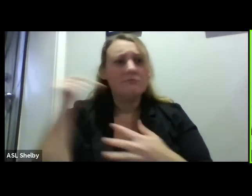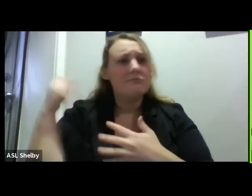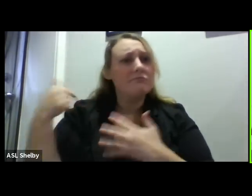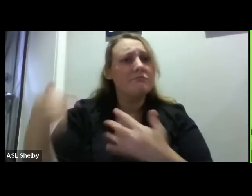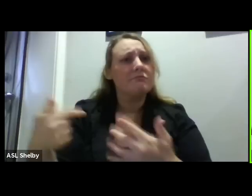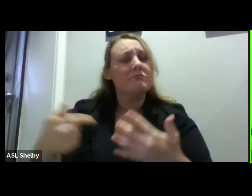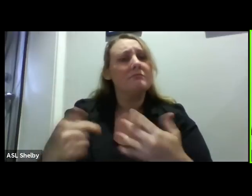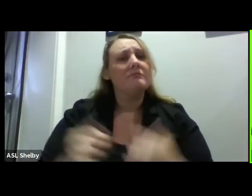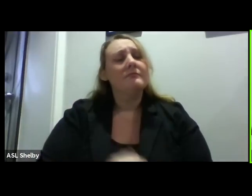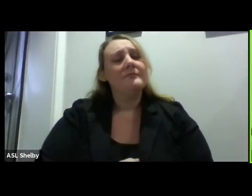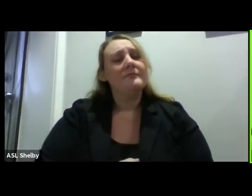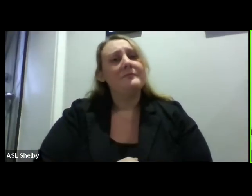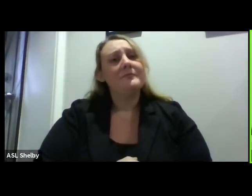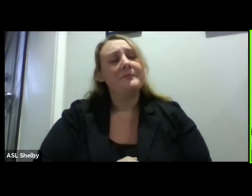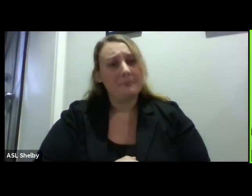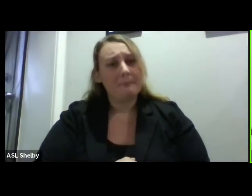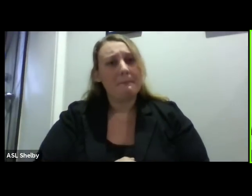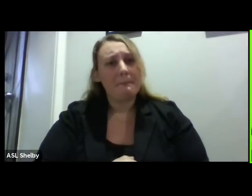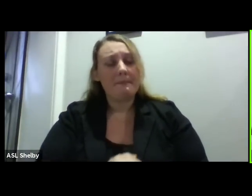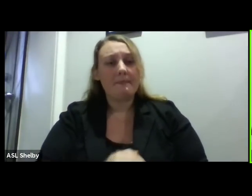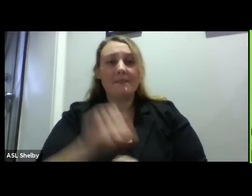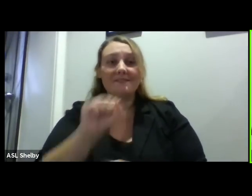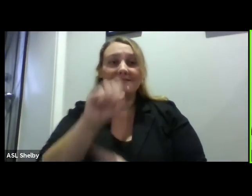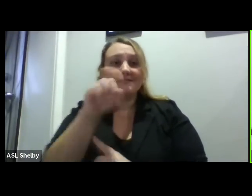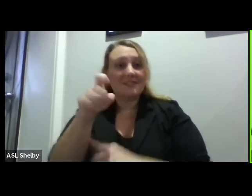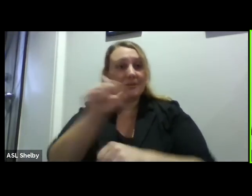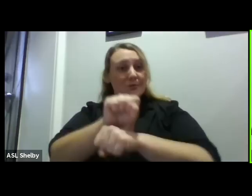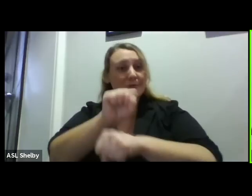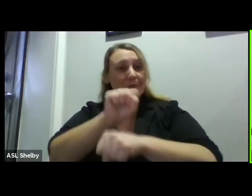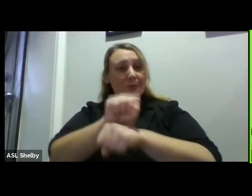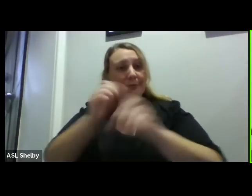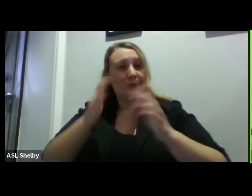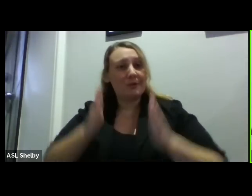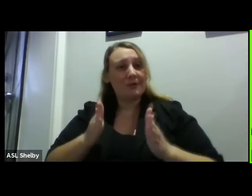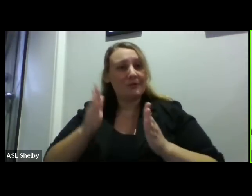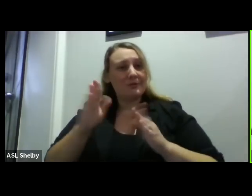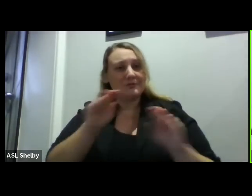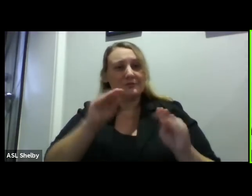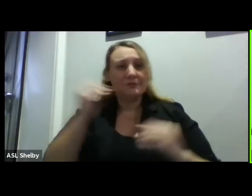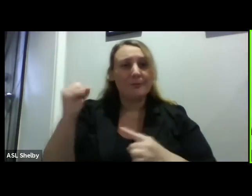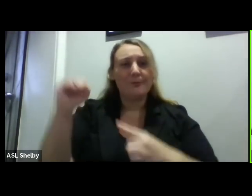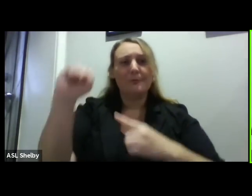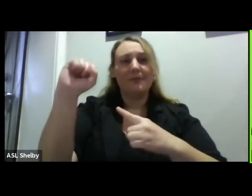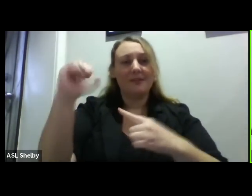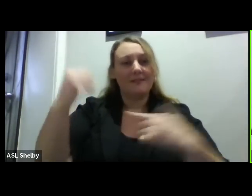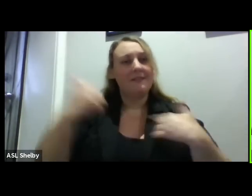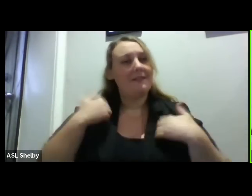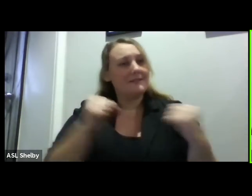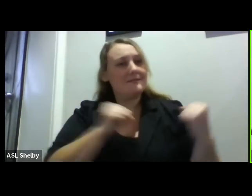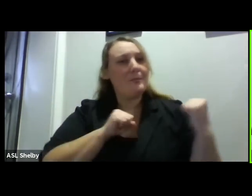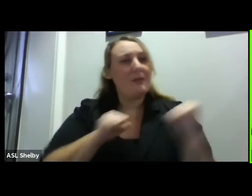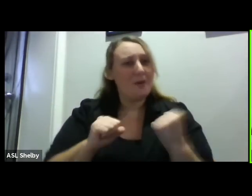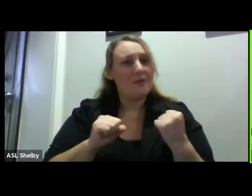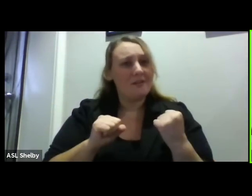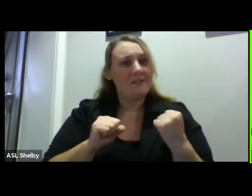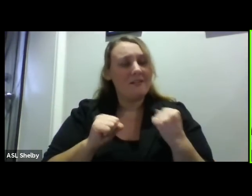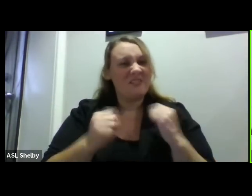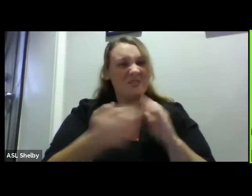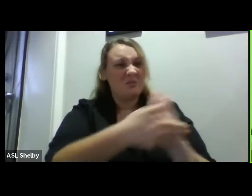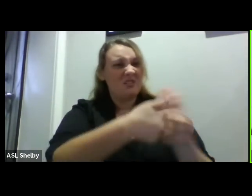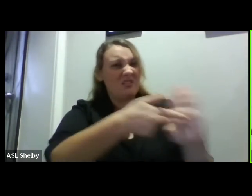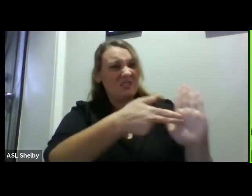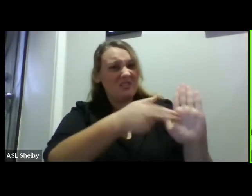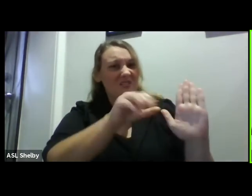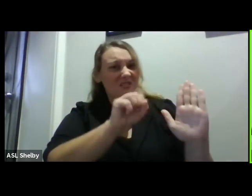And the sex workers movement has the power to destigmatize sexuality in this country and around the world, but only if